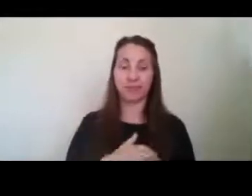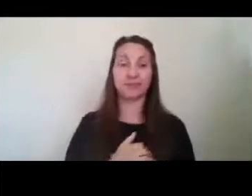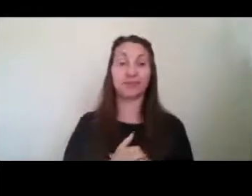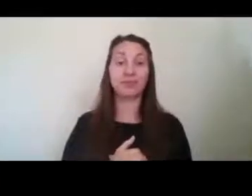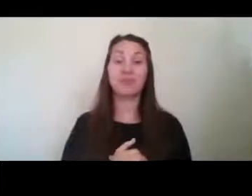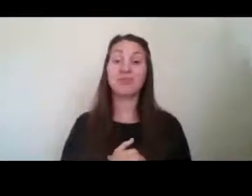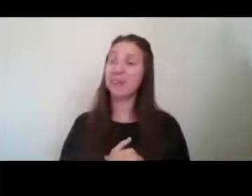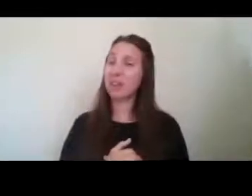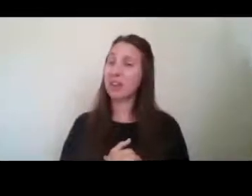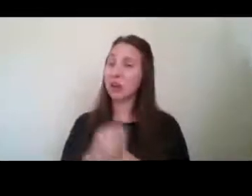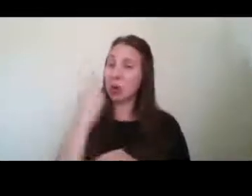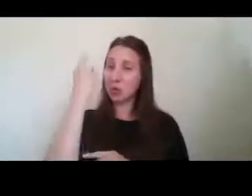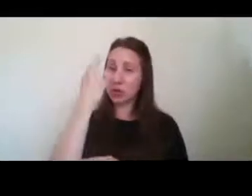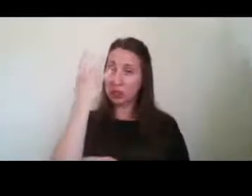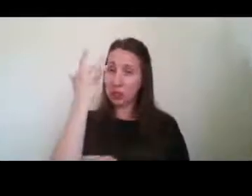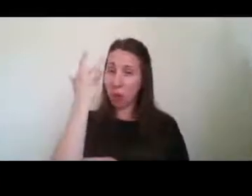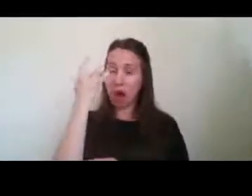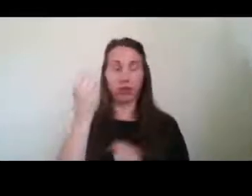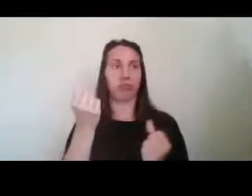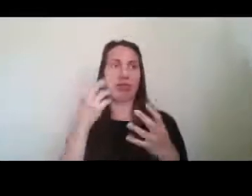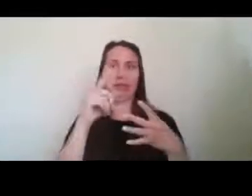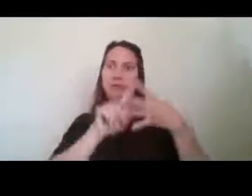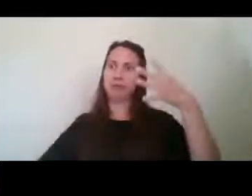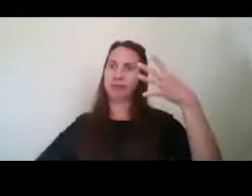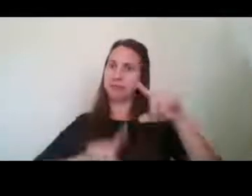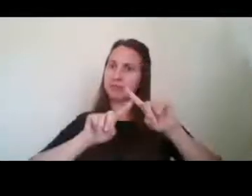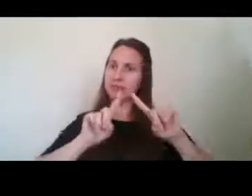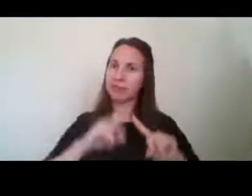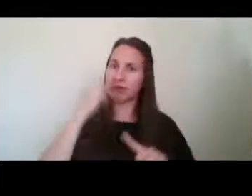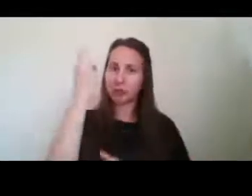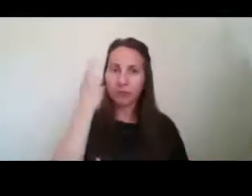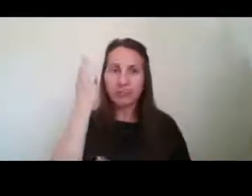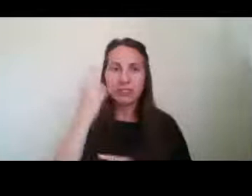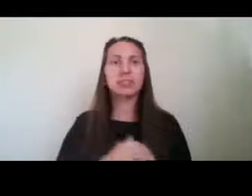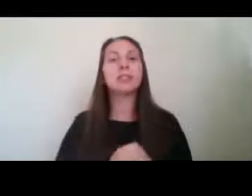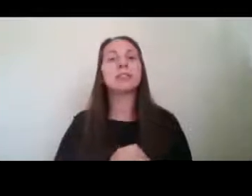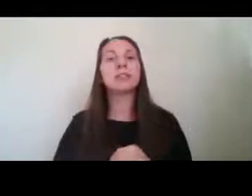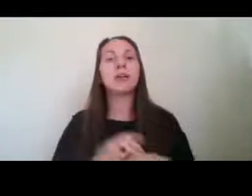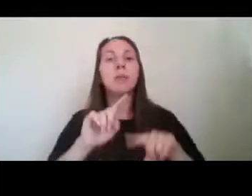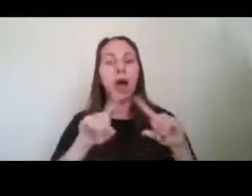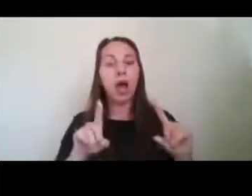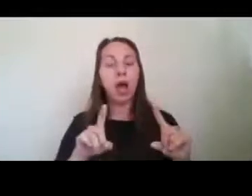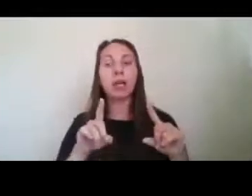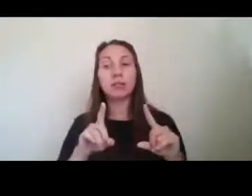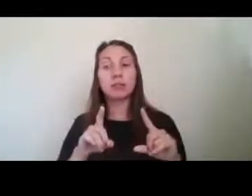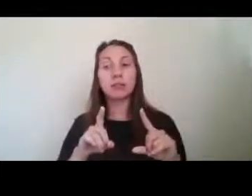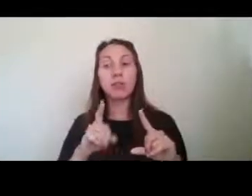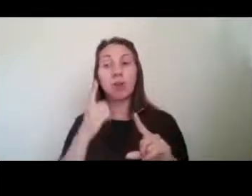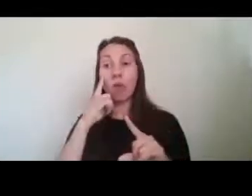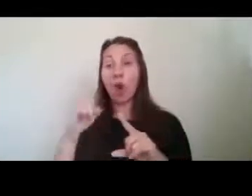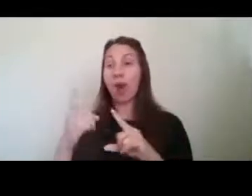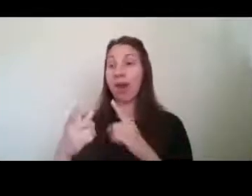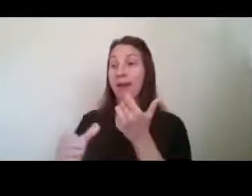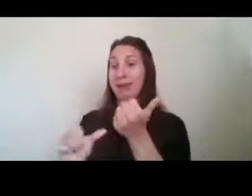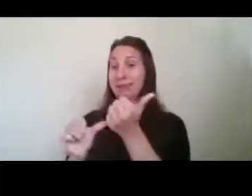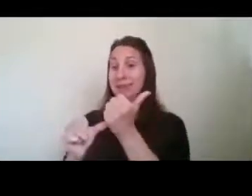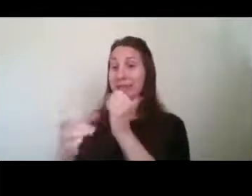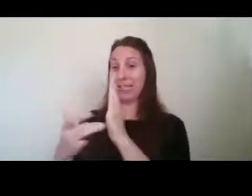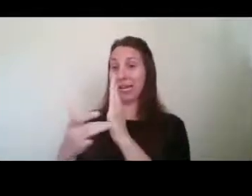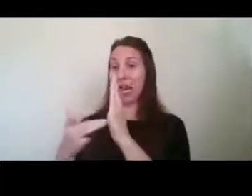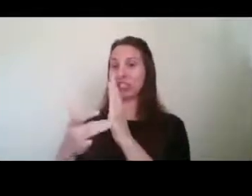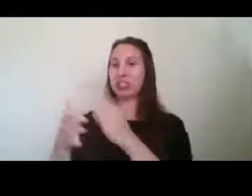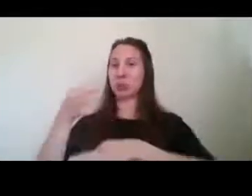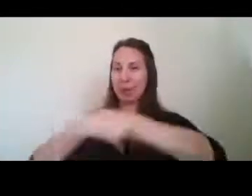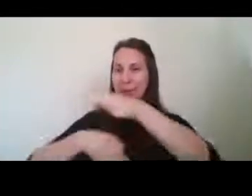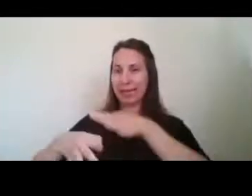functions, but for web accessibility, it's read by assistive technology like screen readers in place of those images. It allows the content